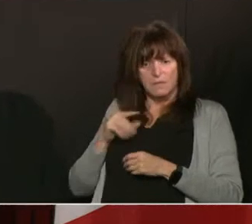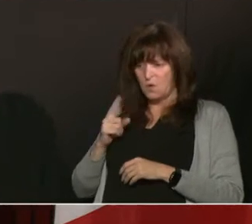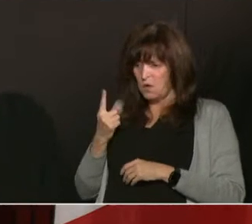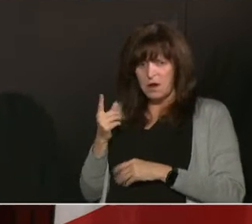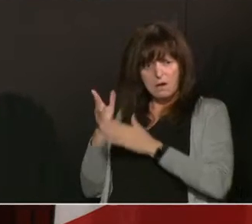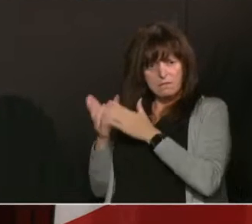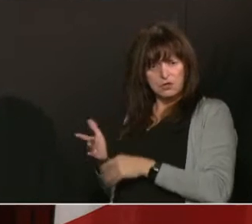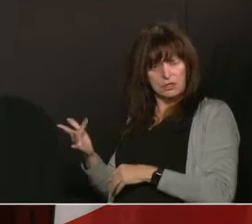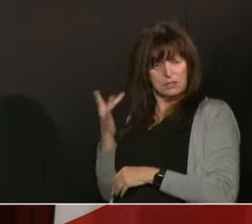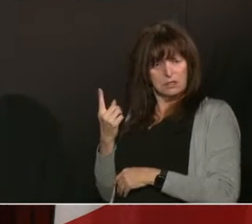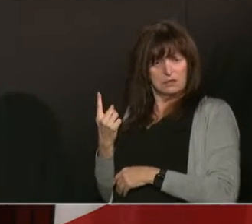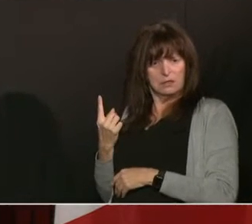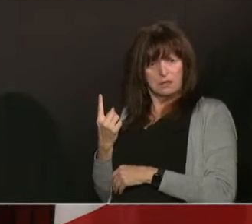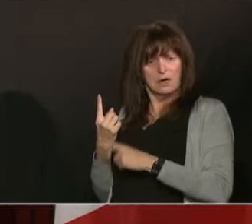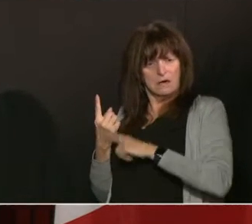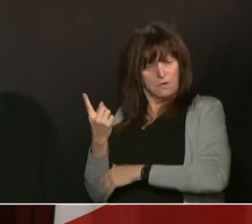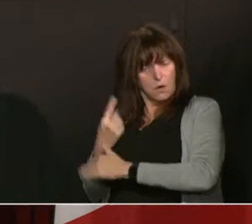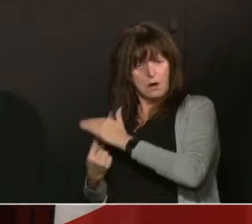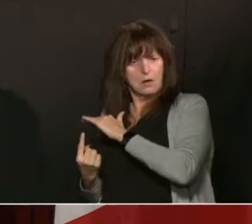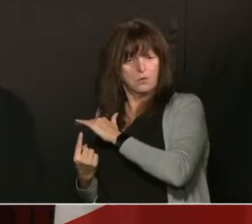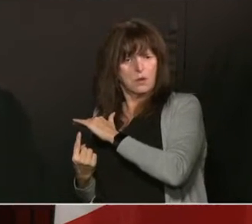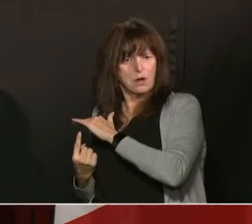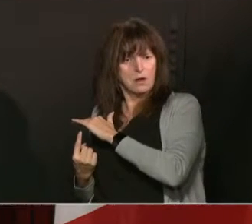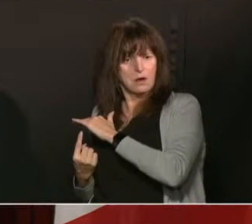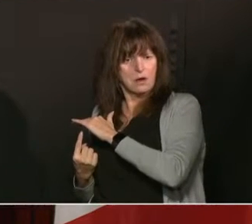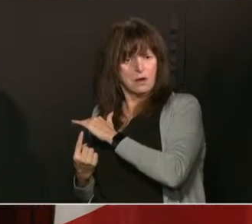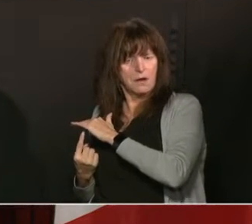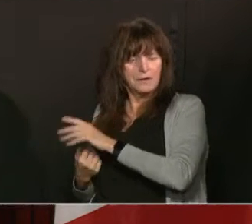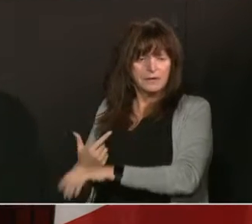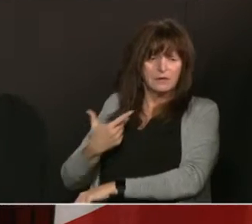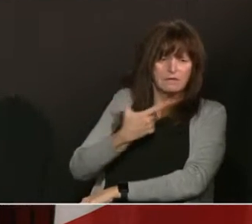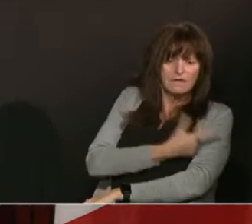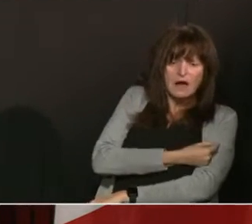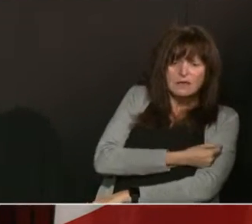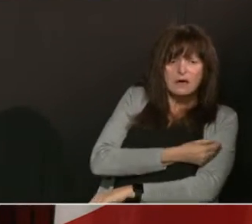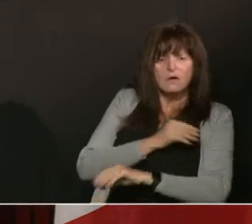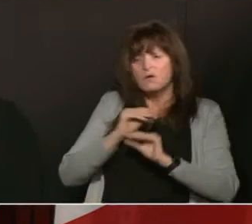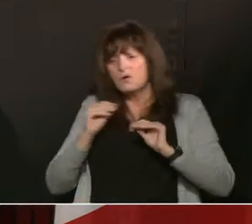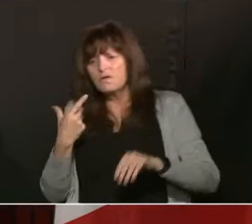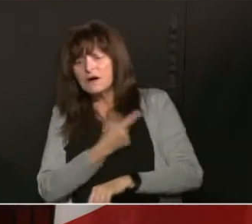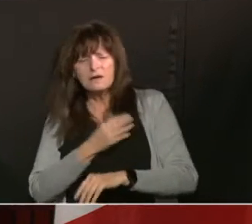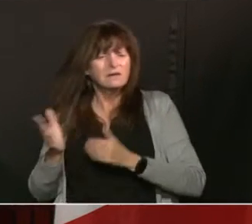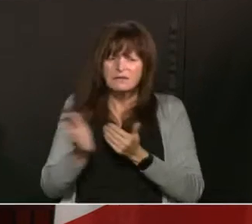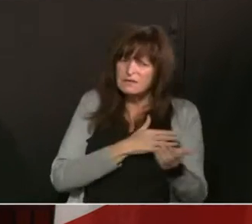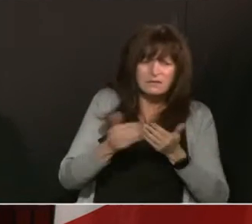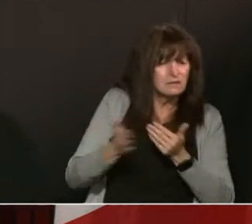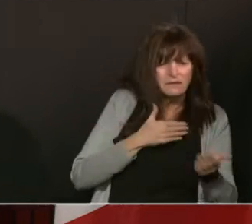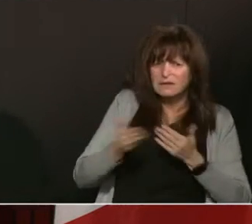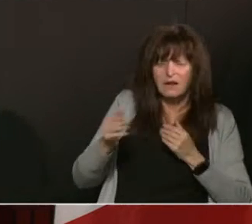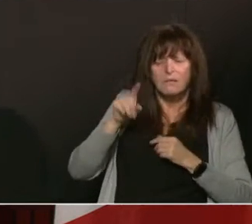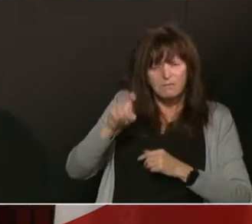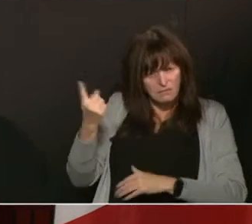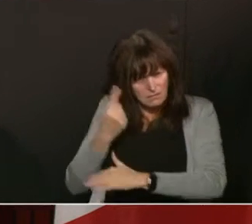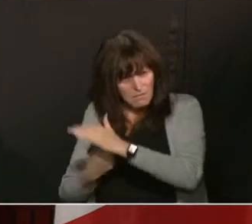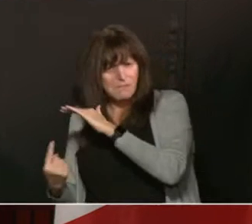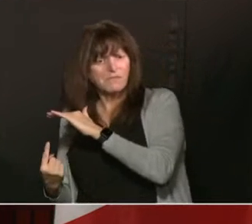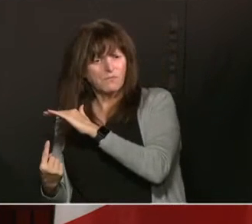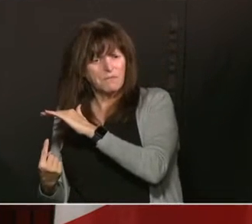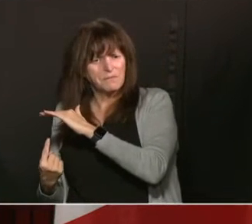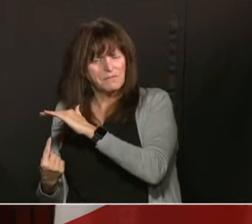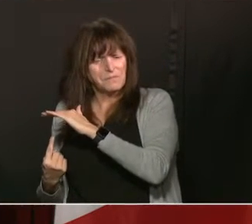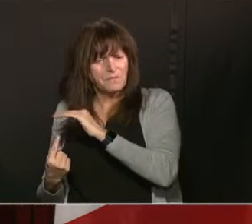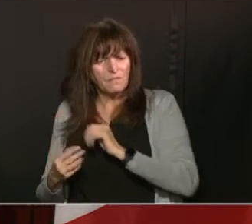status. More information can be found on ontario.ca on how to self-isolate.